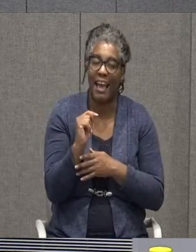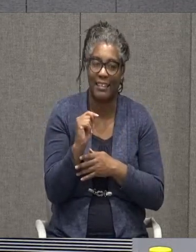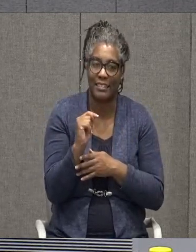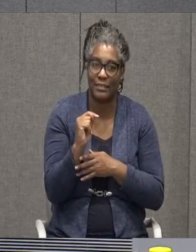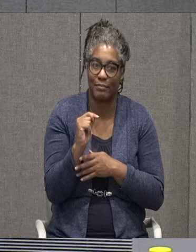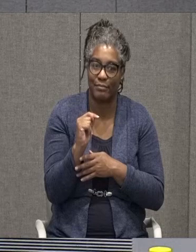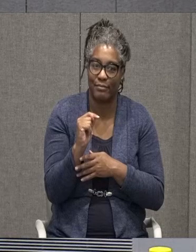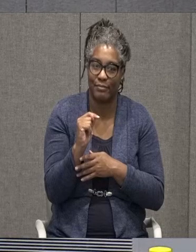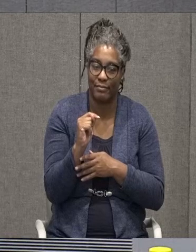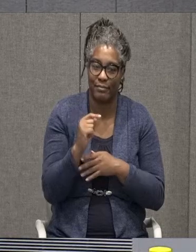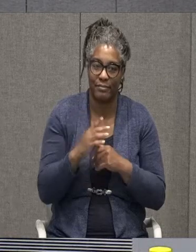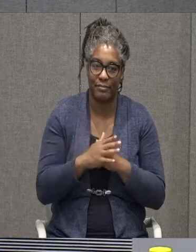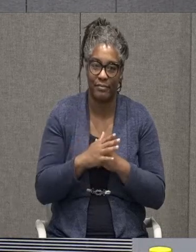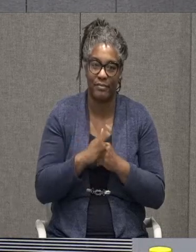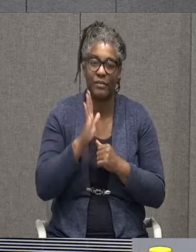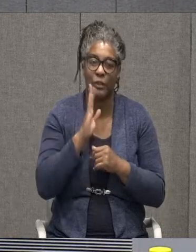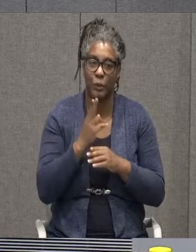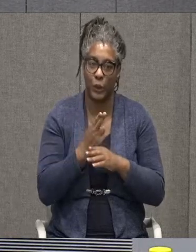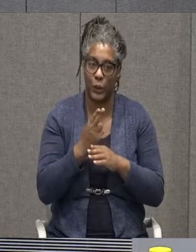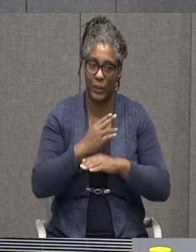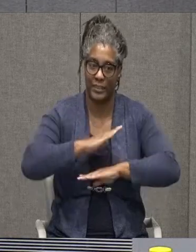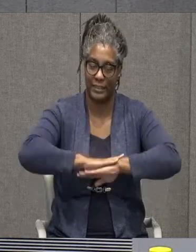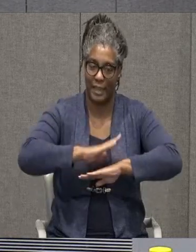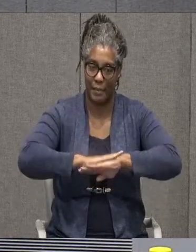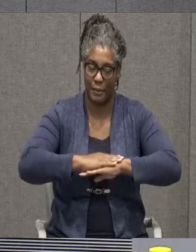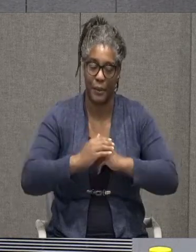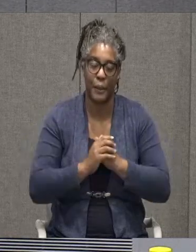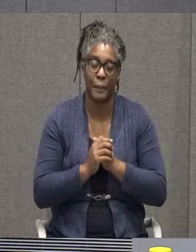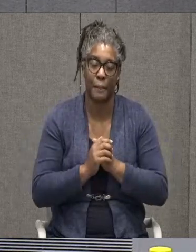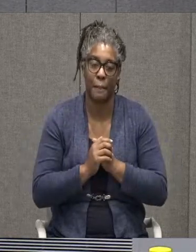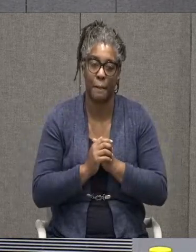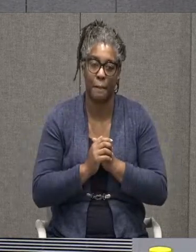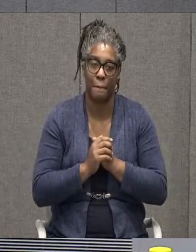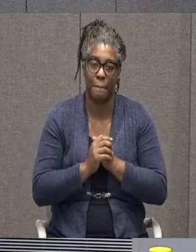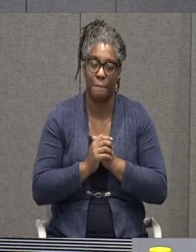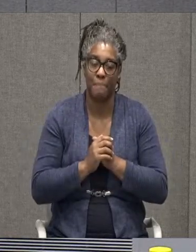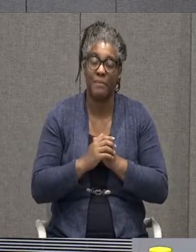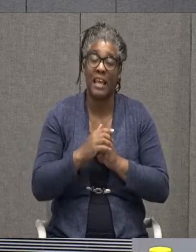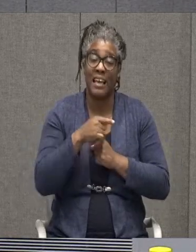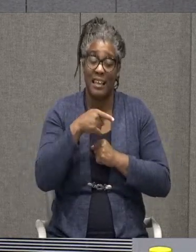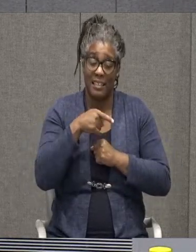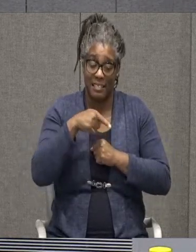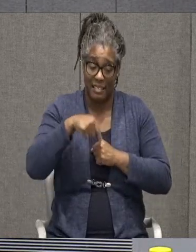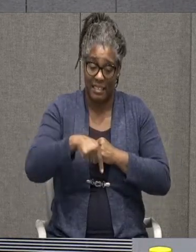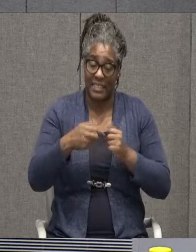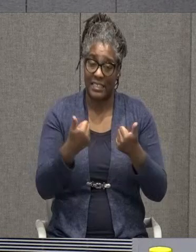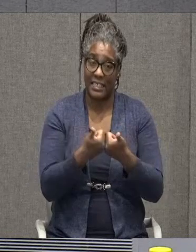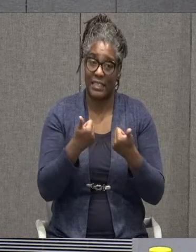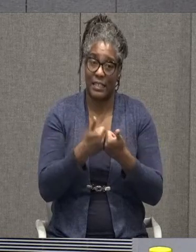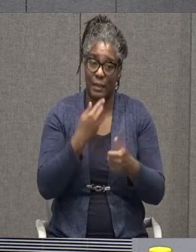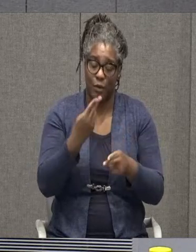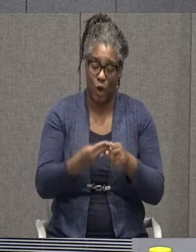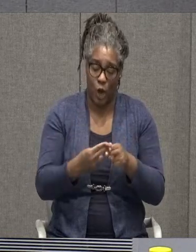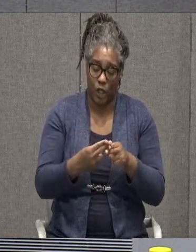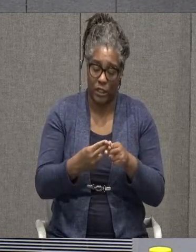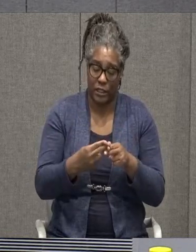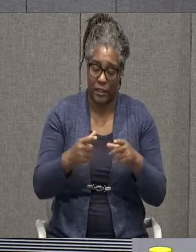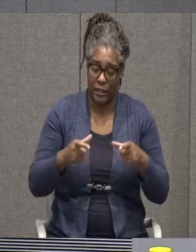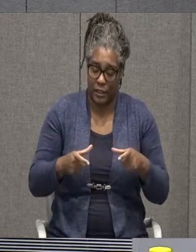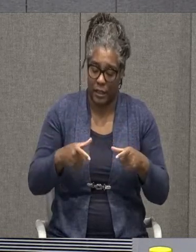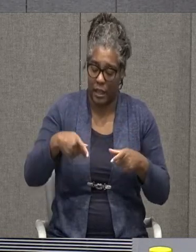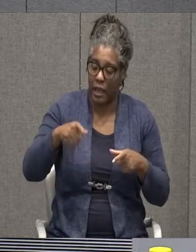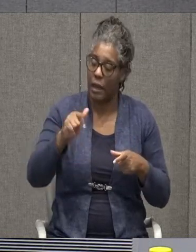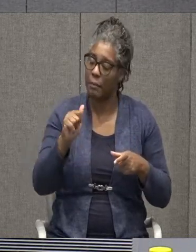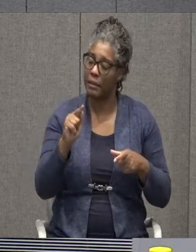table because that's what we have here. This game is called Plate of War, all right? So each of you are gonna